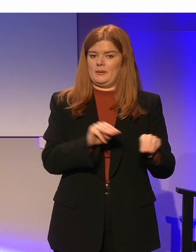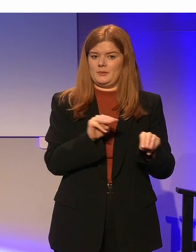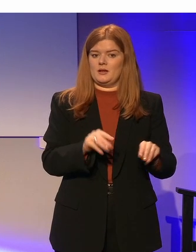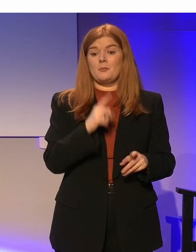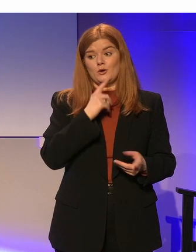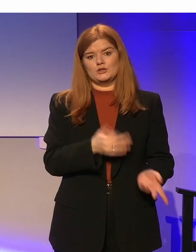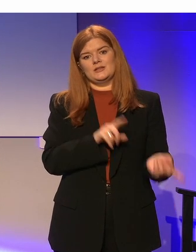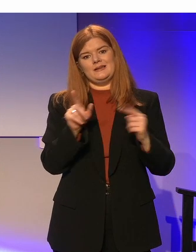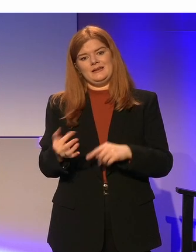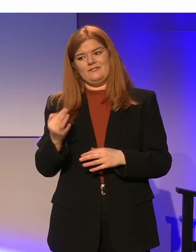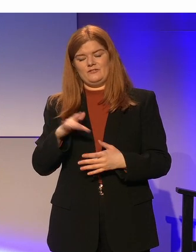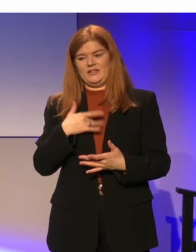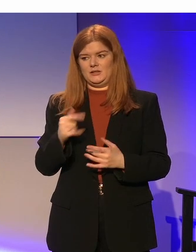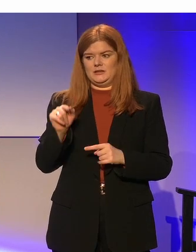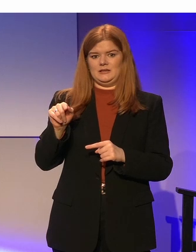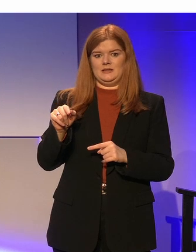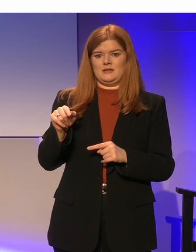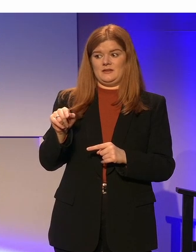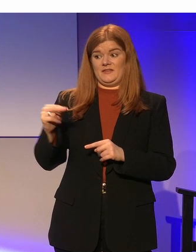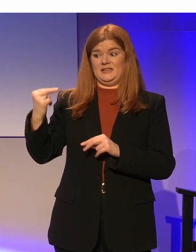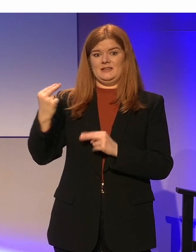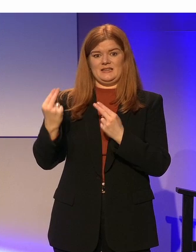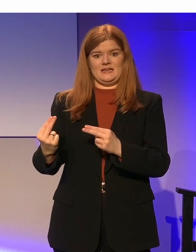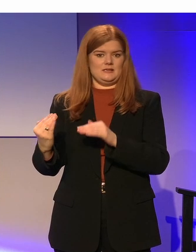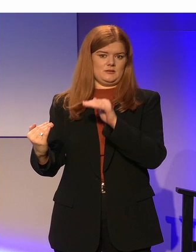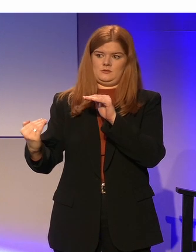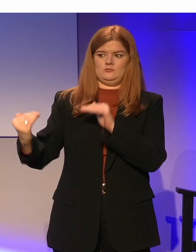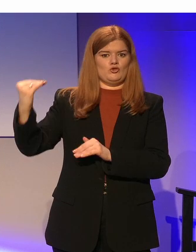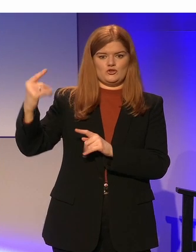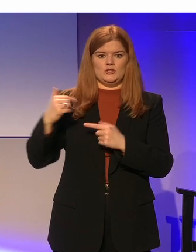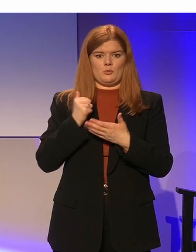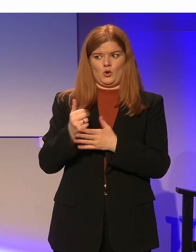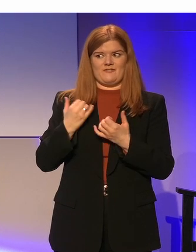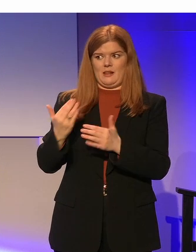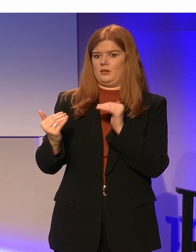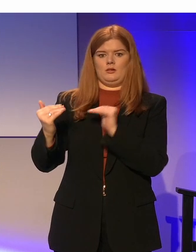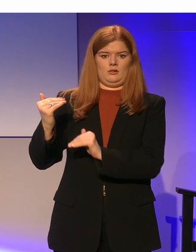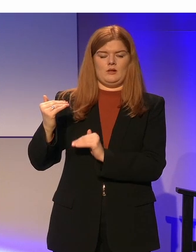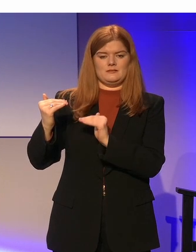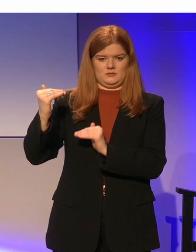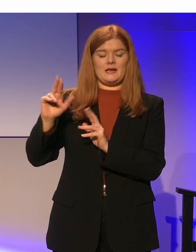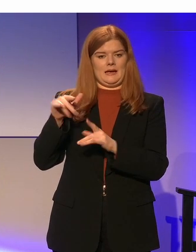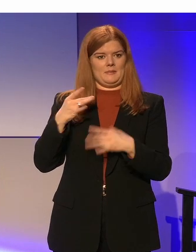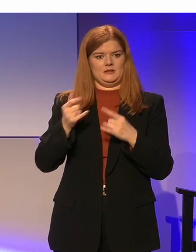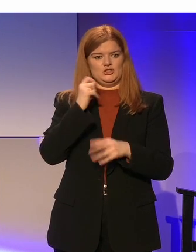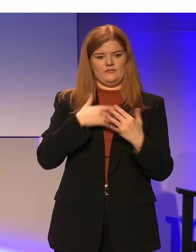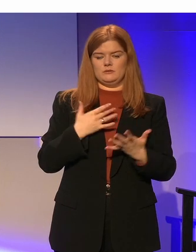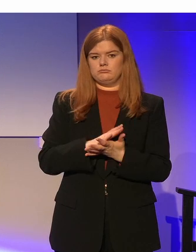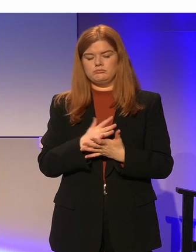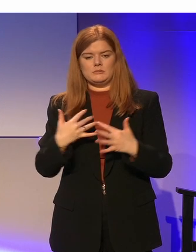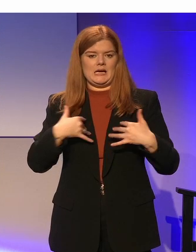people, while when they believe that the needs are greater than the support, that can cause